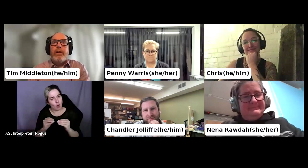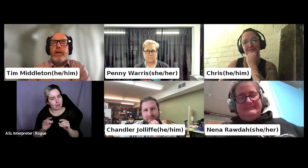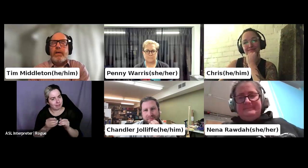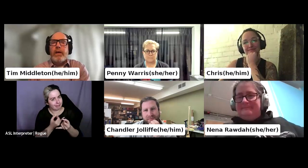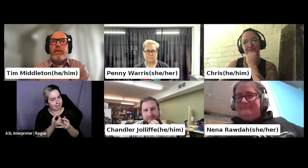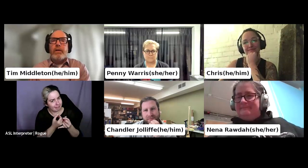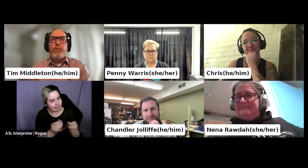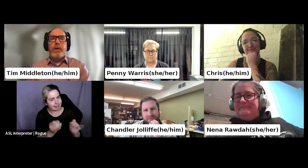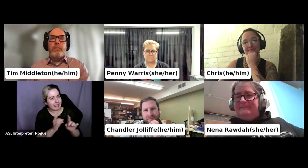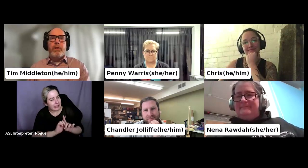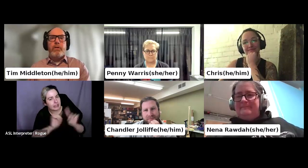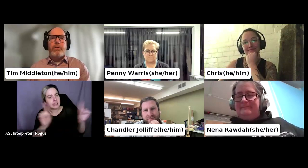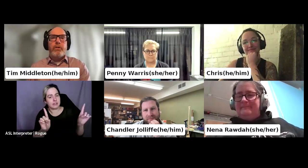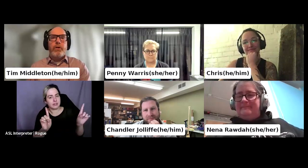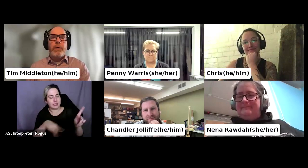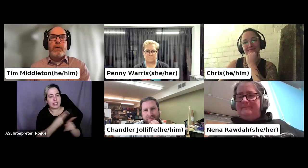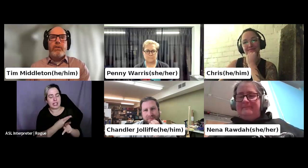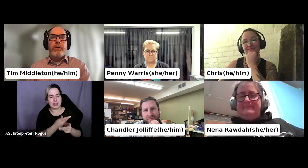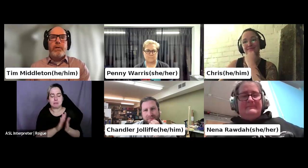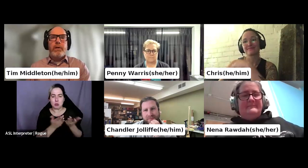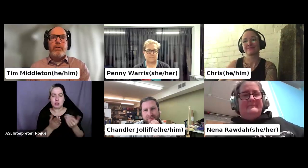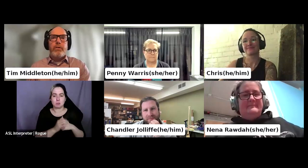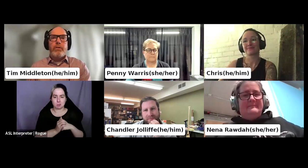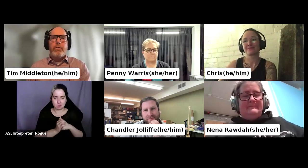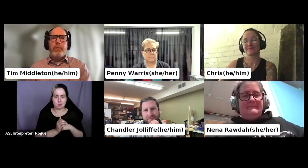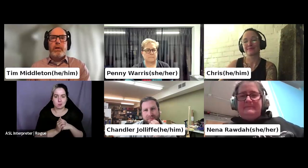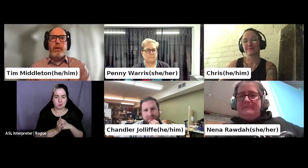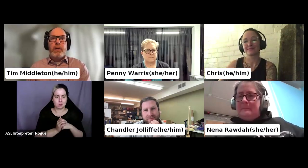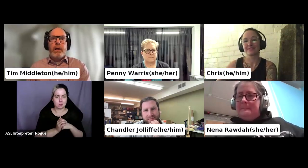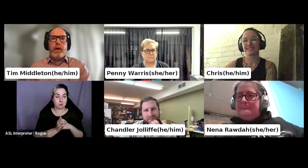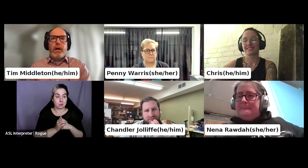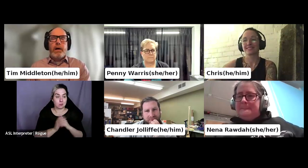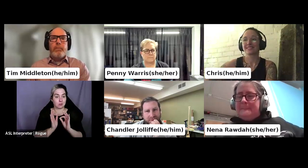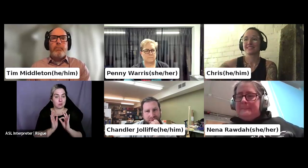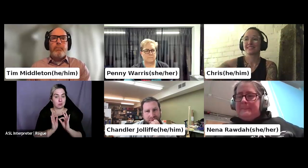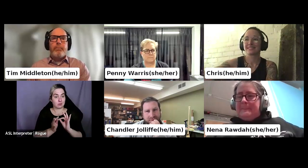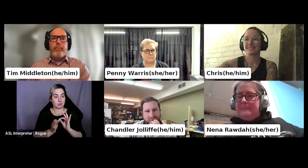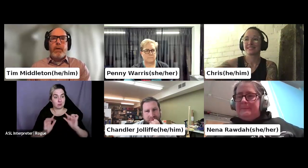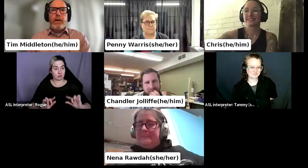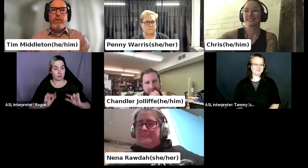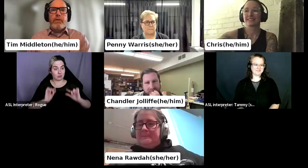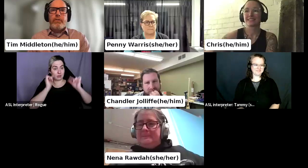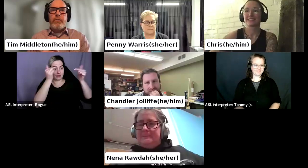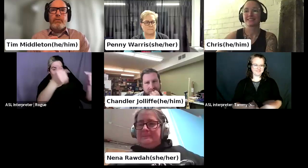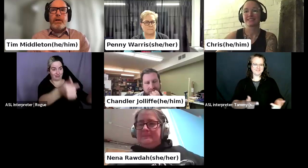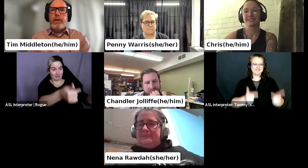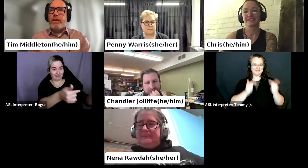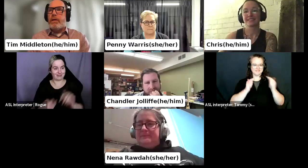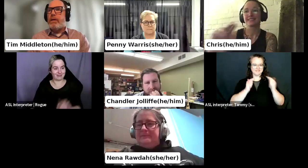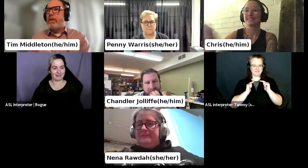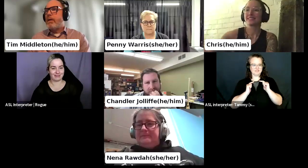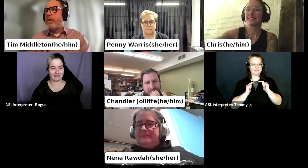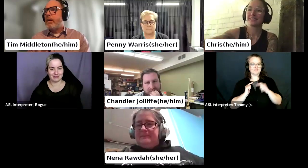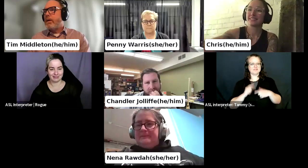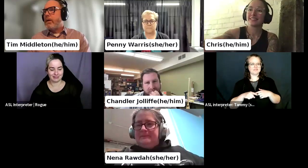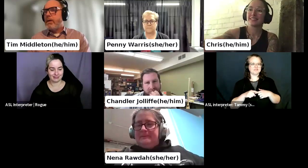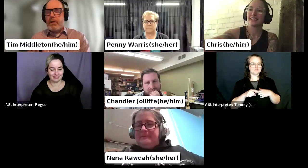Nice. I think we'll be able to circle back to some of this too, but, um, Chris, you want to